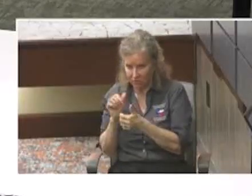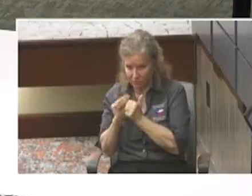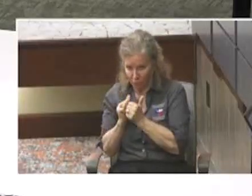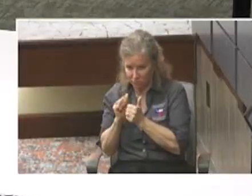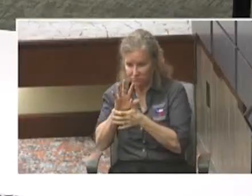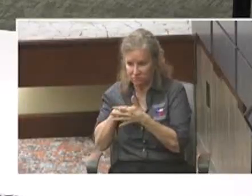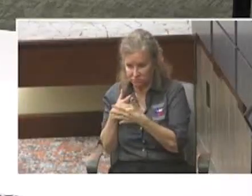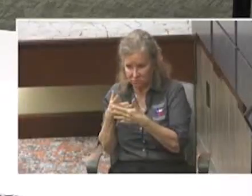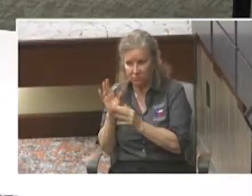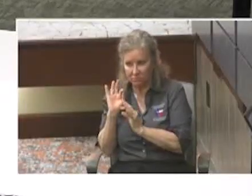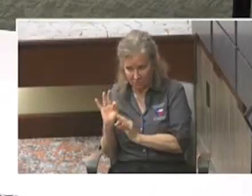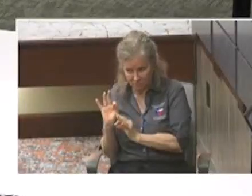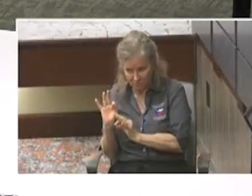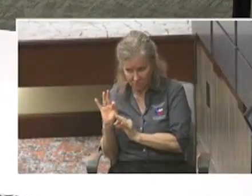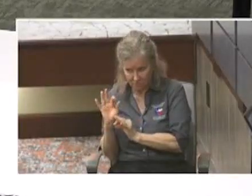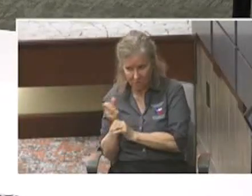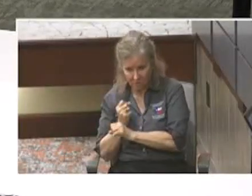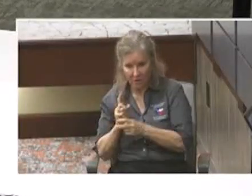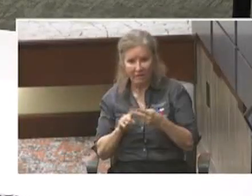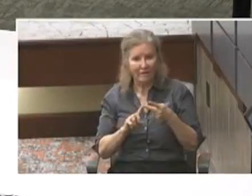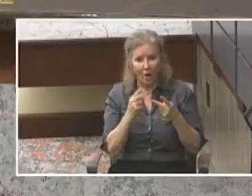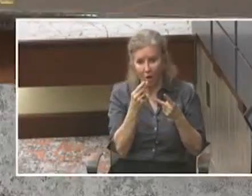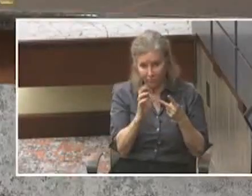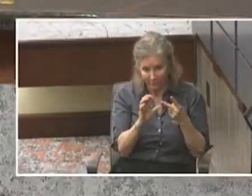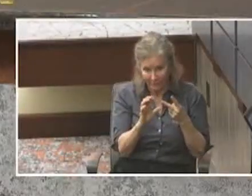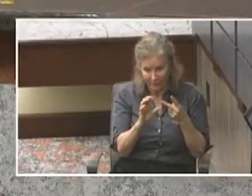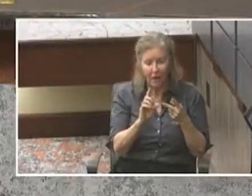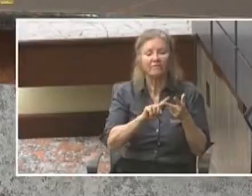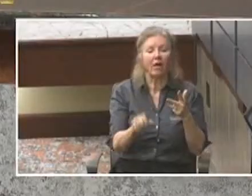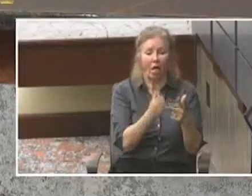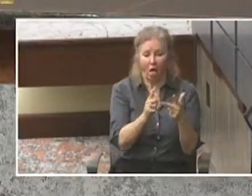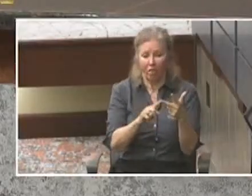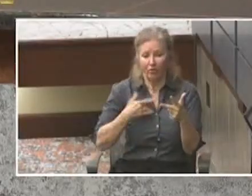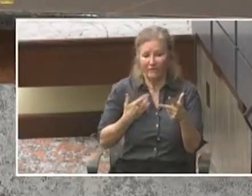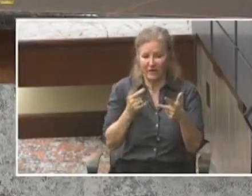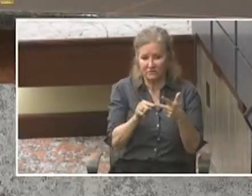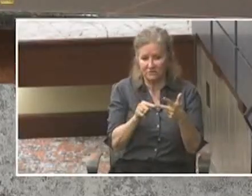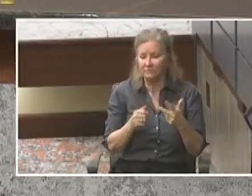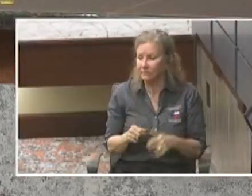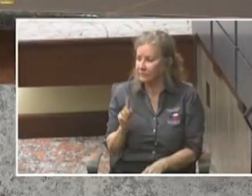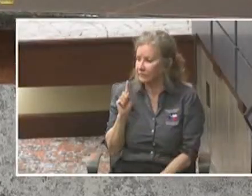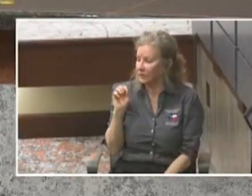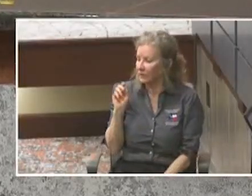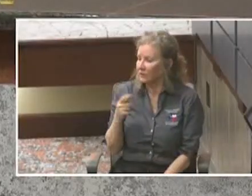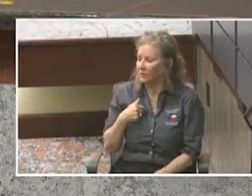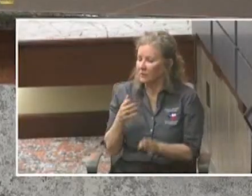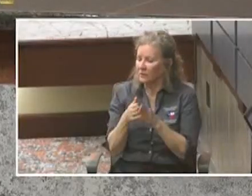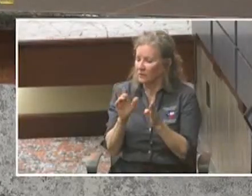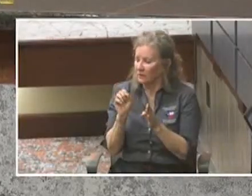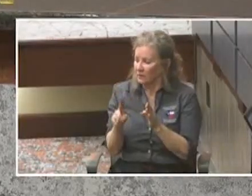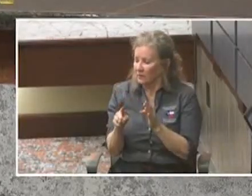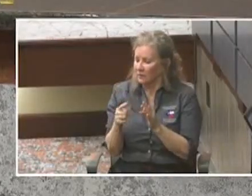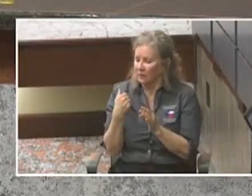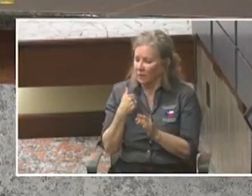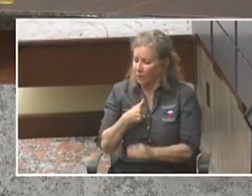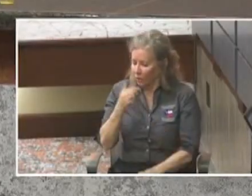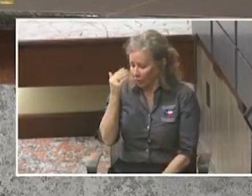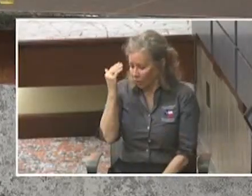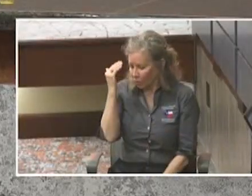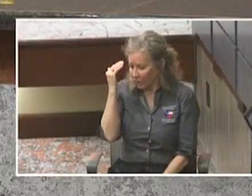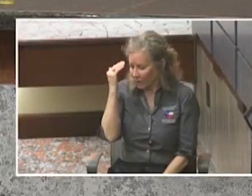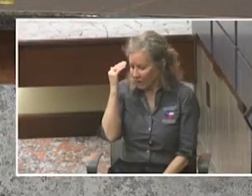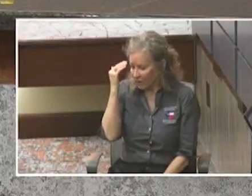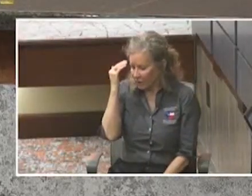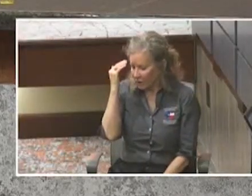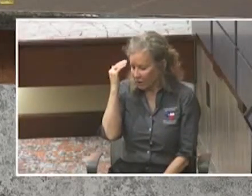in the community. Sure. And, in, I guess the general question, because we know that we